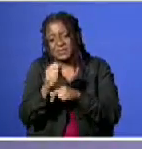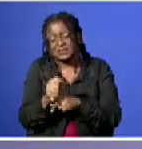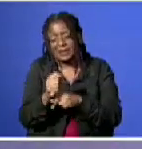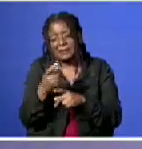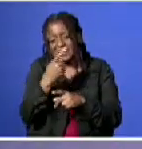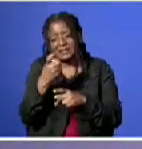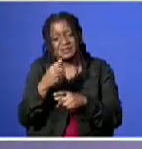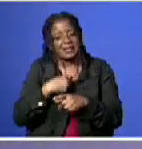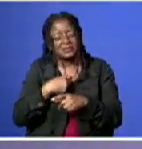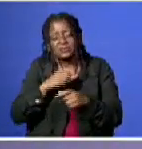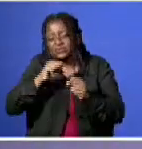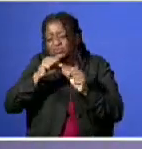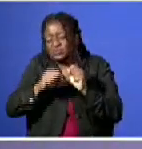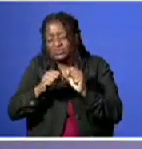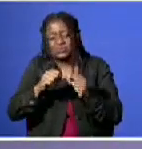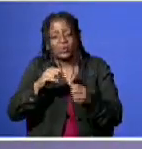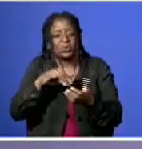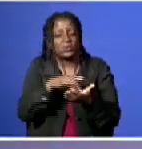And let me tell you what,